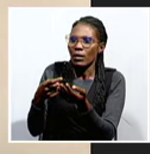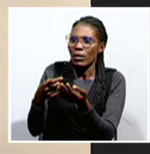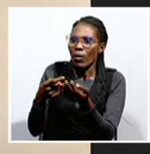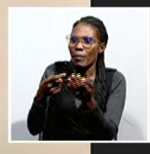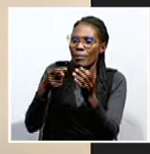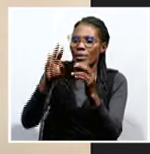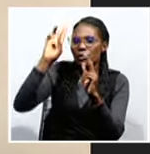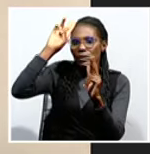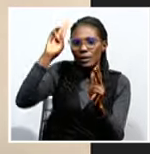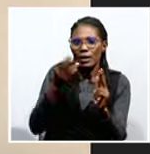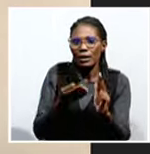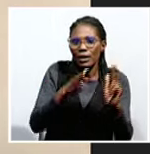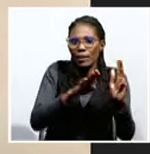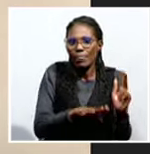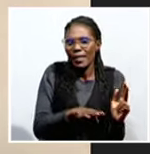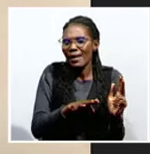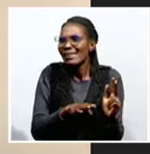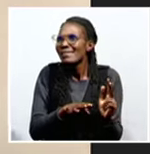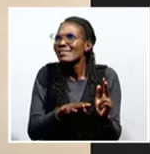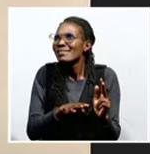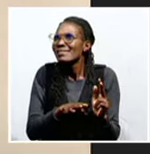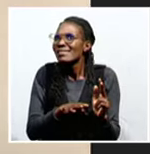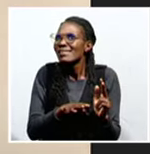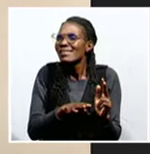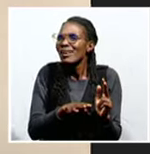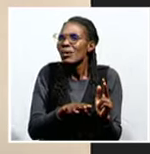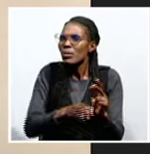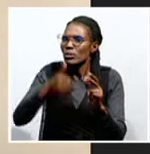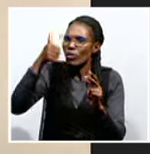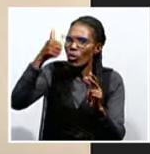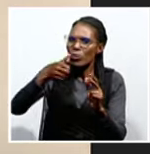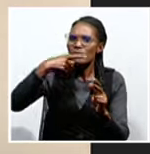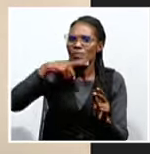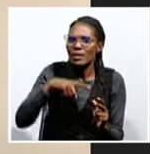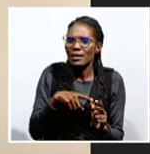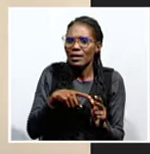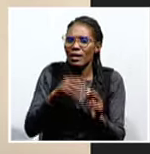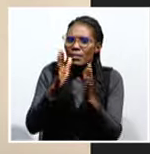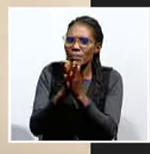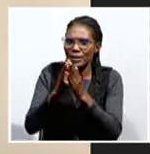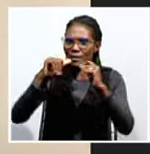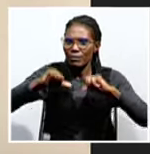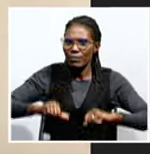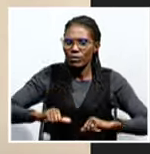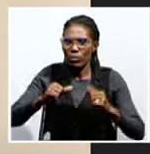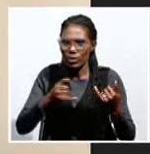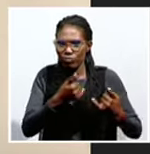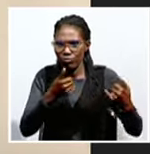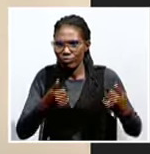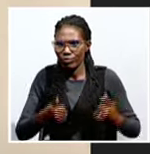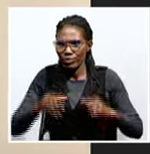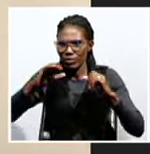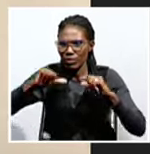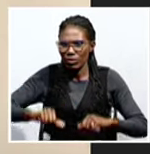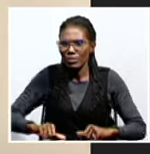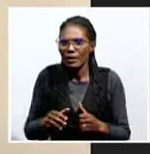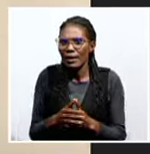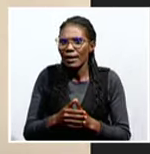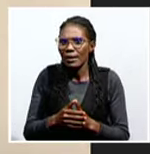in peace. Oh. Please accept our condolences. Now you can imagine I'm coming out of a deep